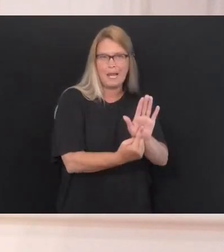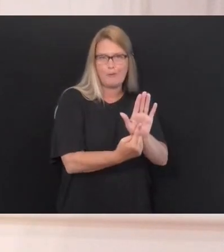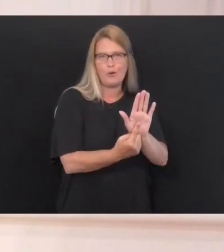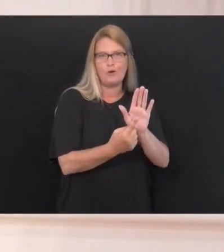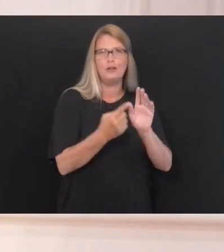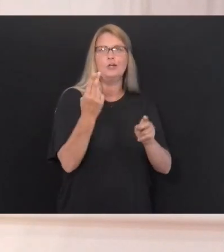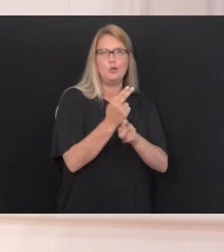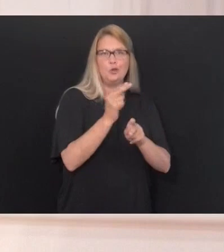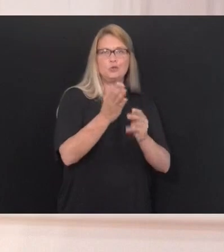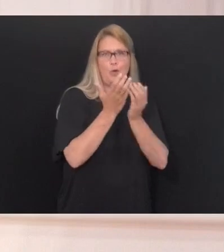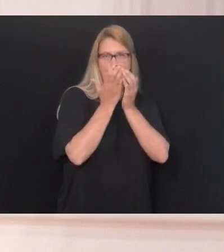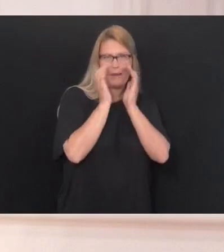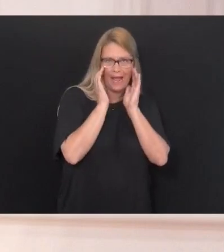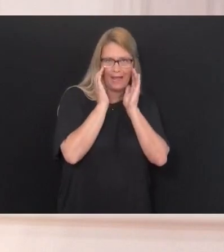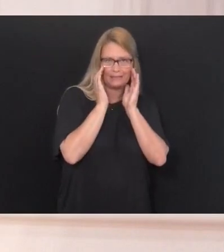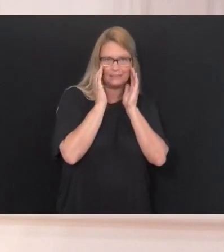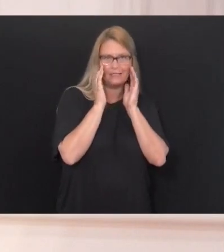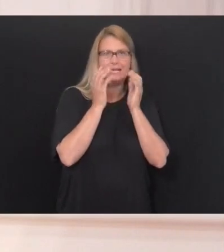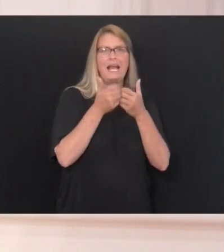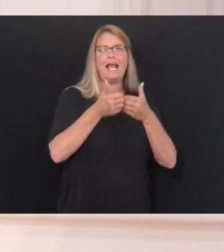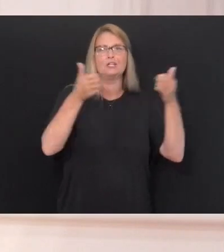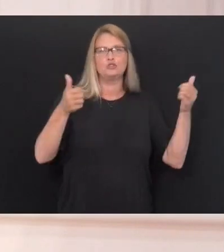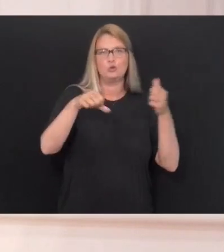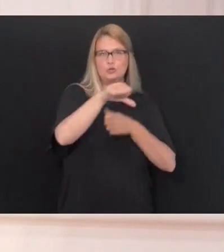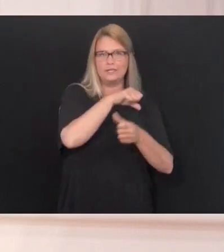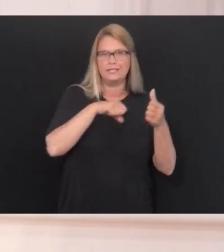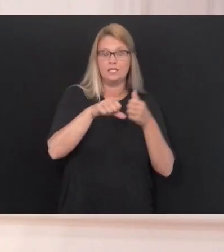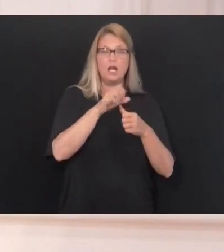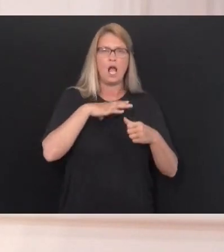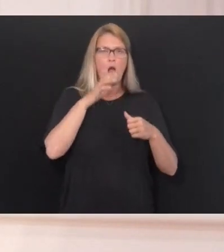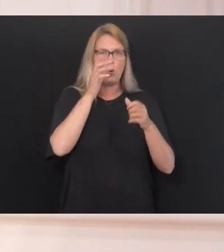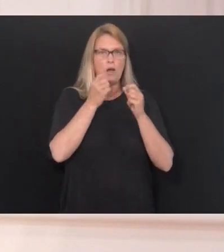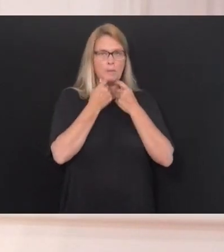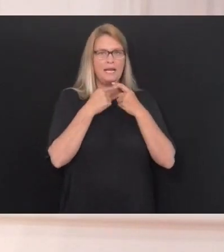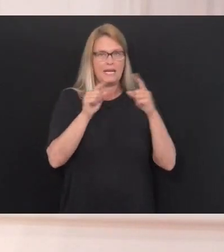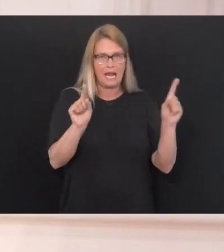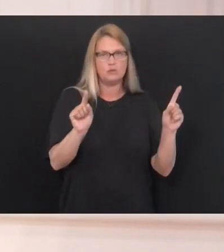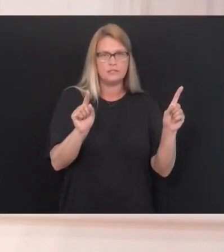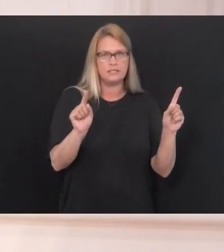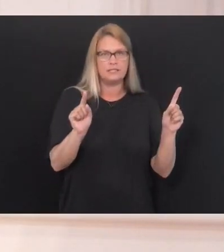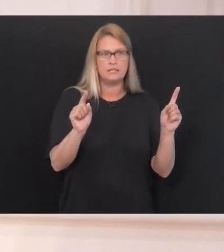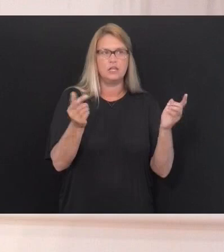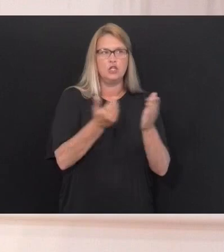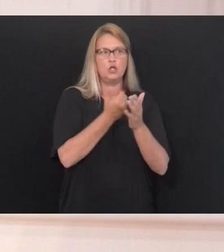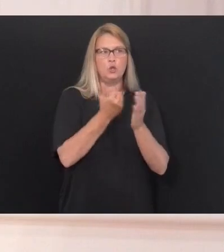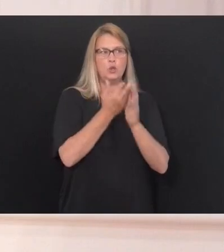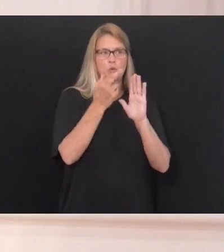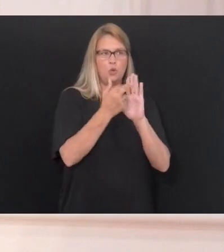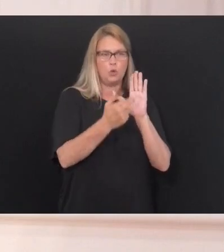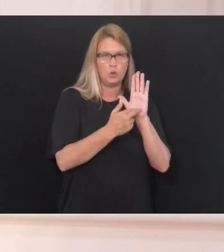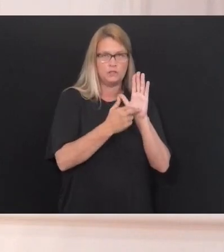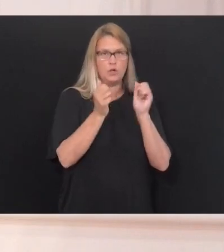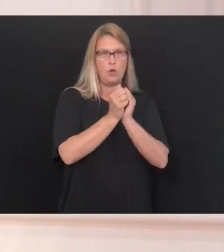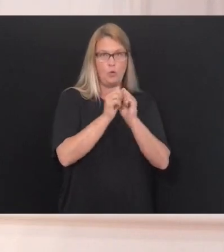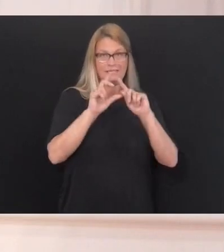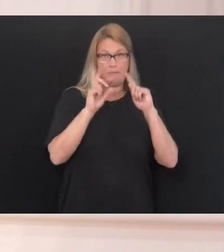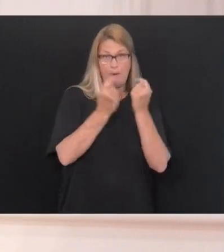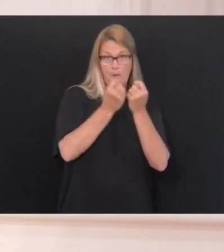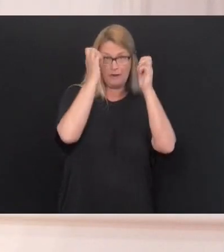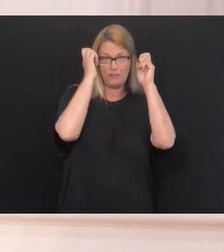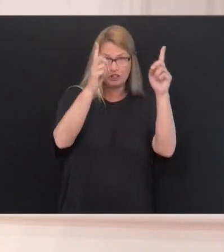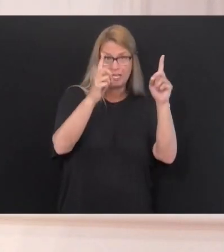we also are pushing back our practice days. So instead of starting